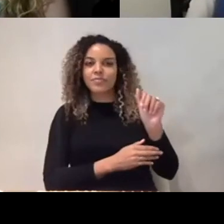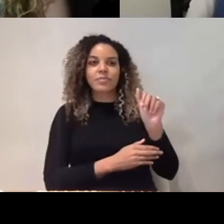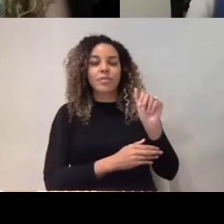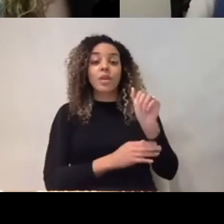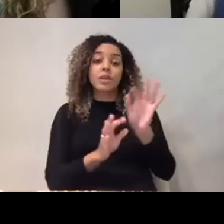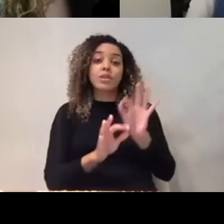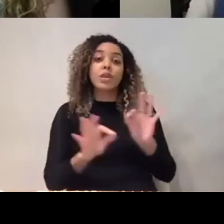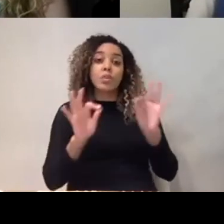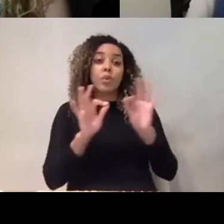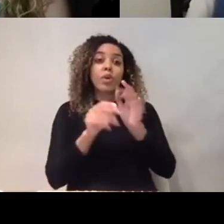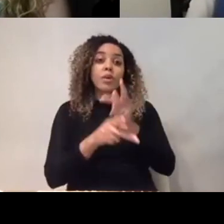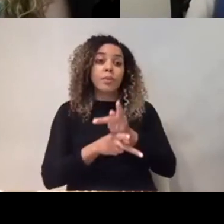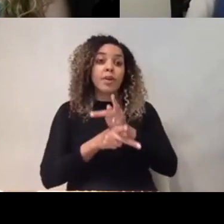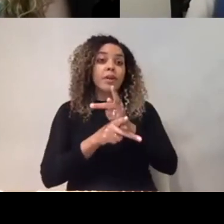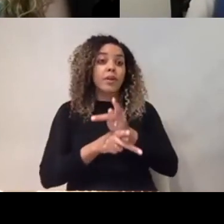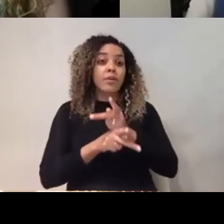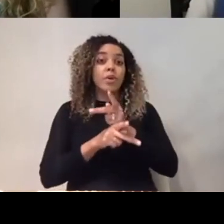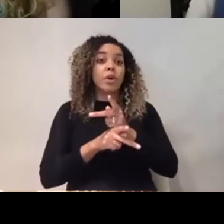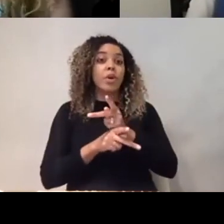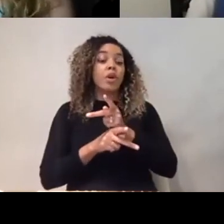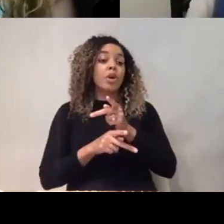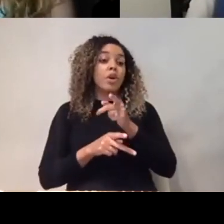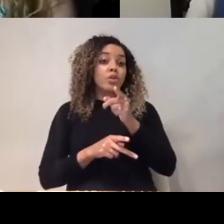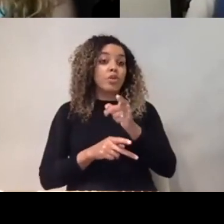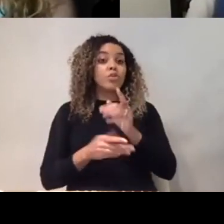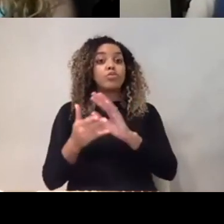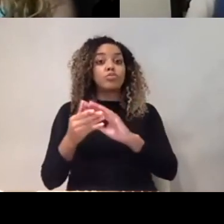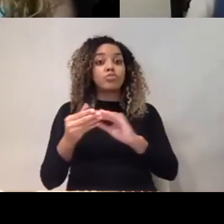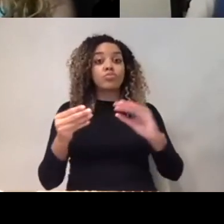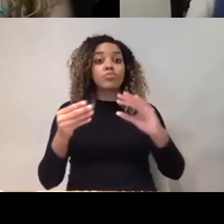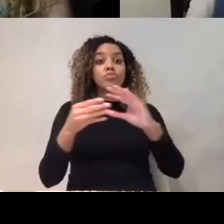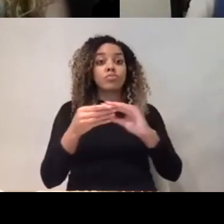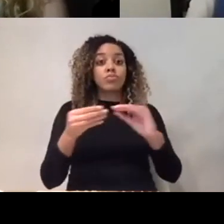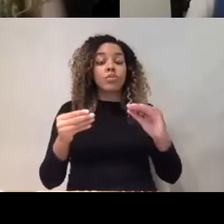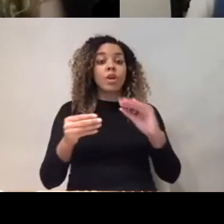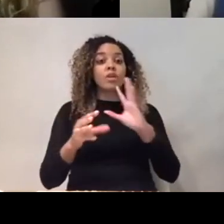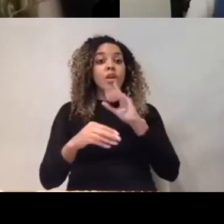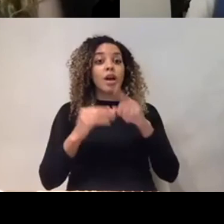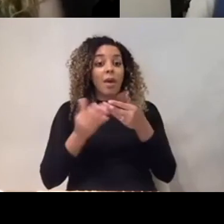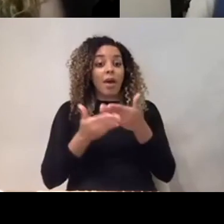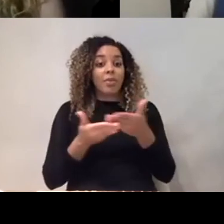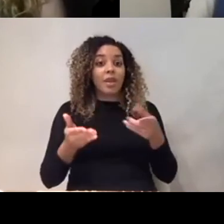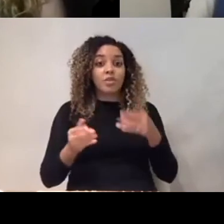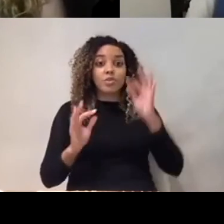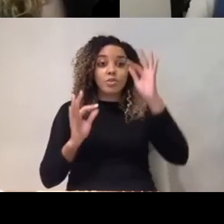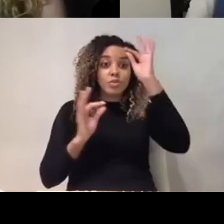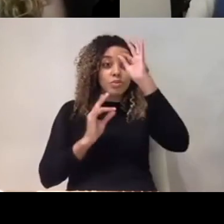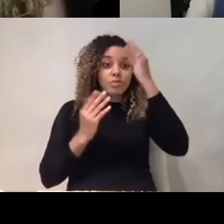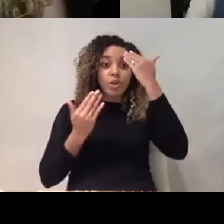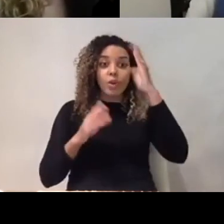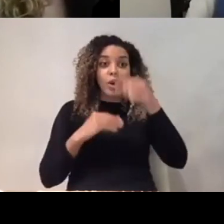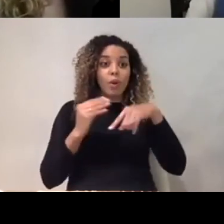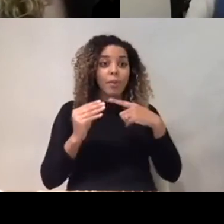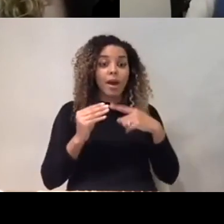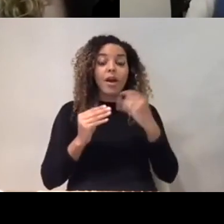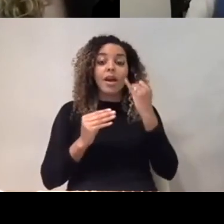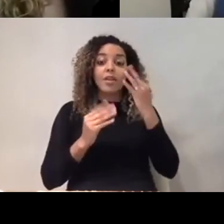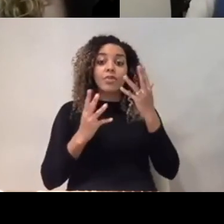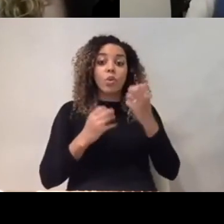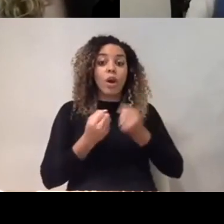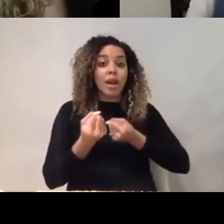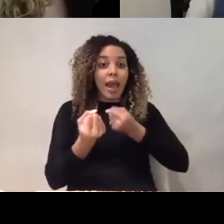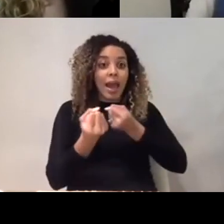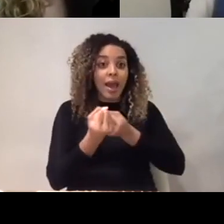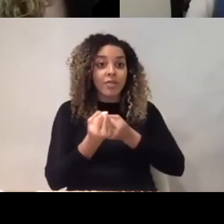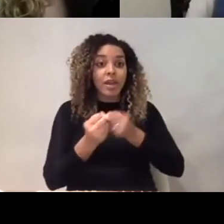not talk about stuff that you don't know about. So if you want to actively be advocating for people in the disabled community, you need to do one